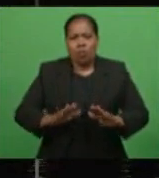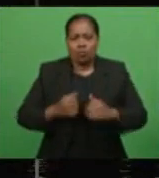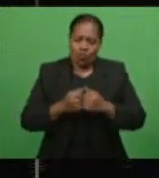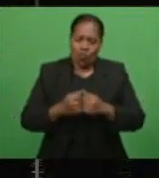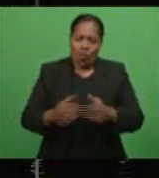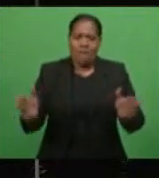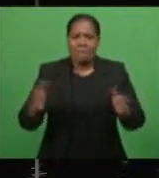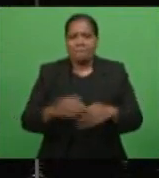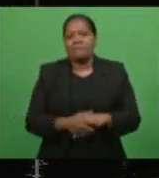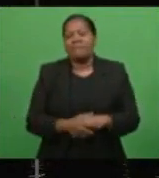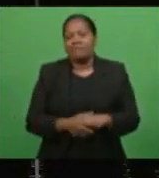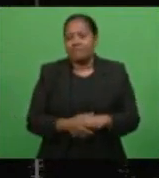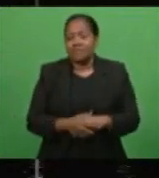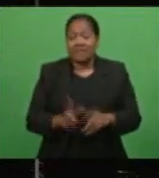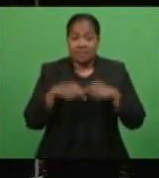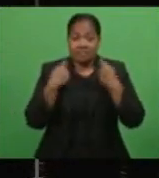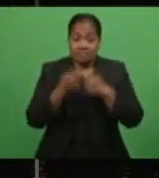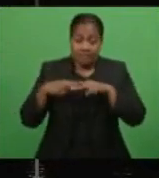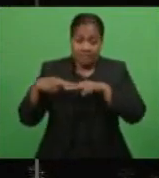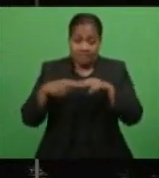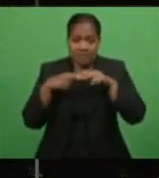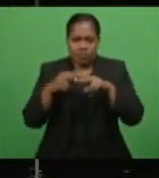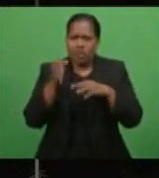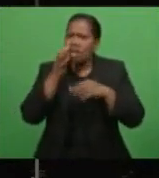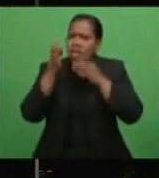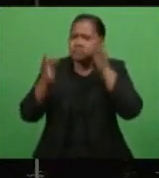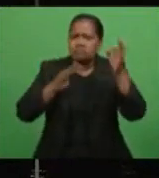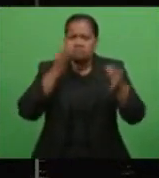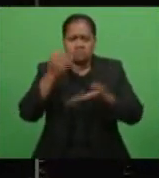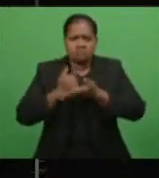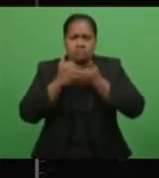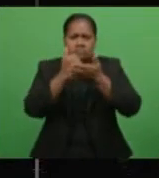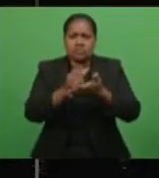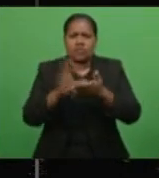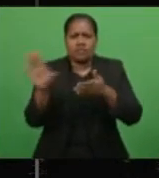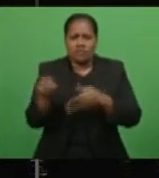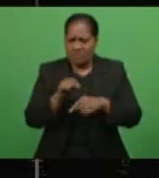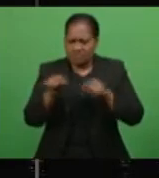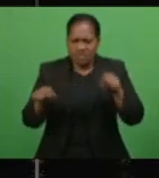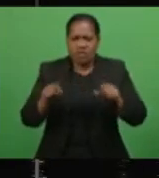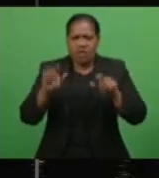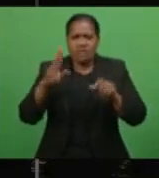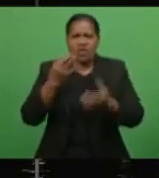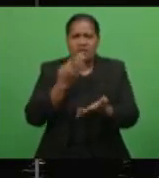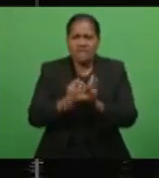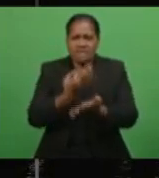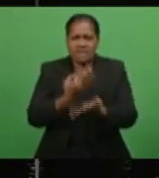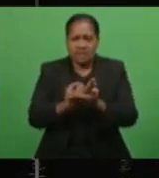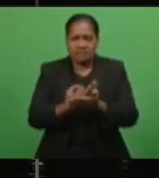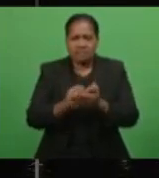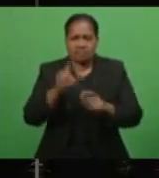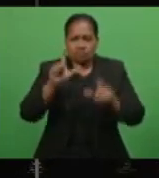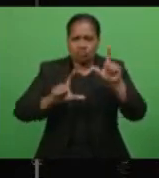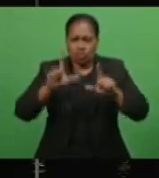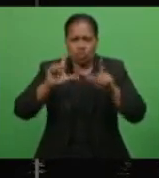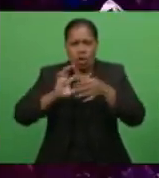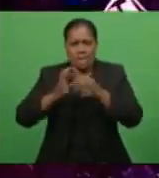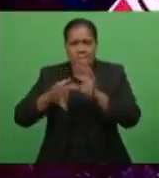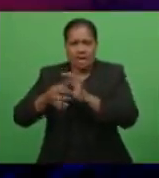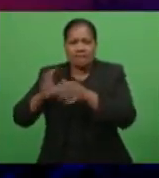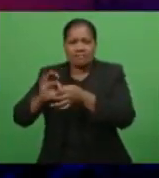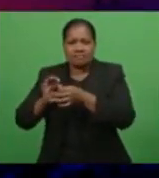Team Fiji will be seeking assistance from corporate bodies to help raise funds for the Tokyo Olympics and the Pacific Mini